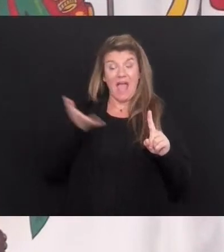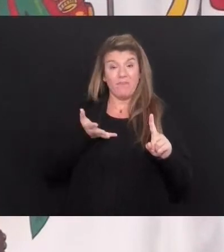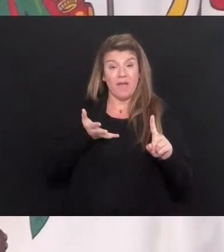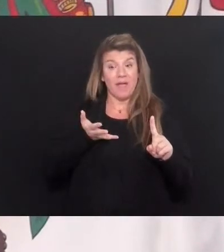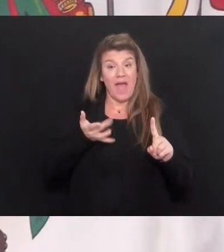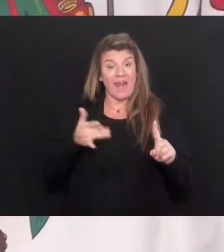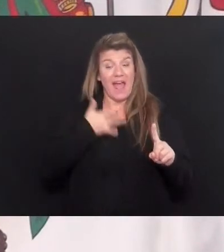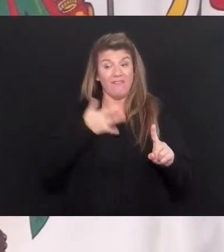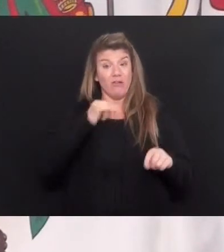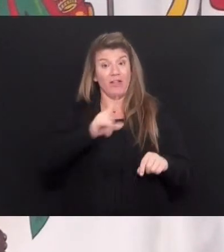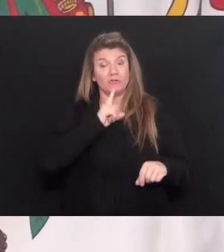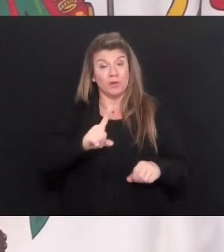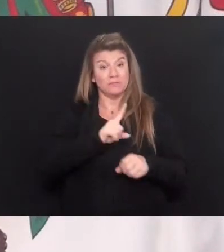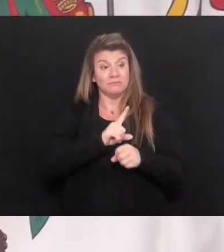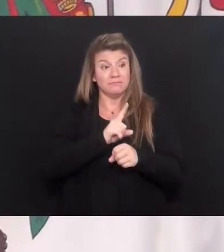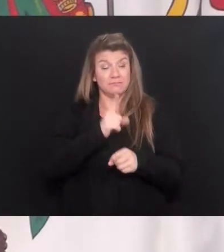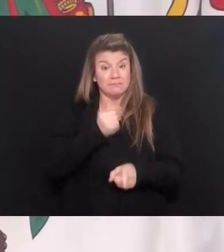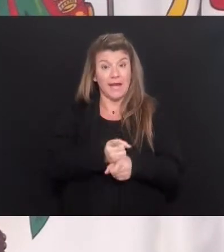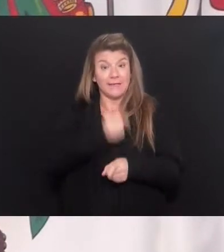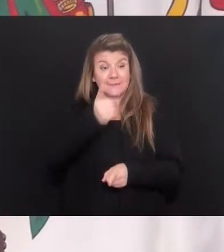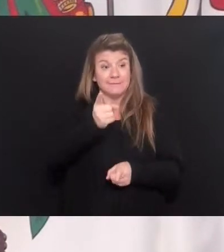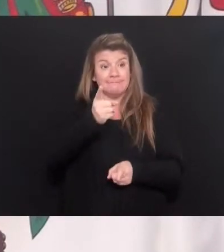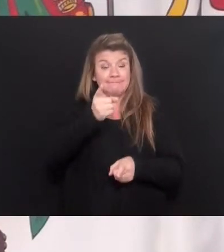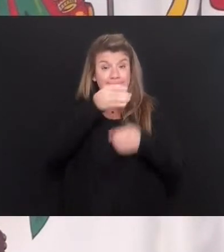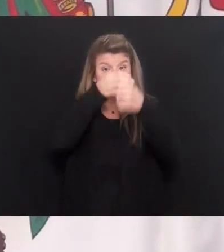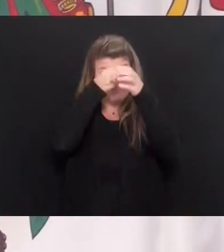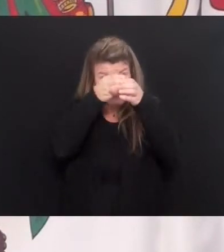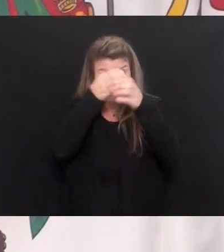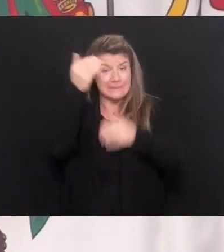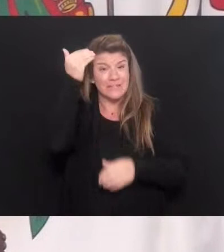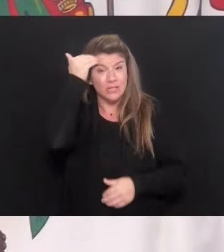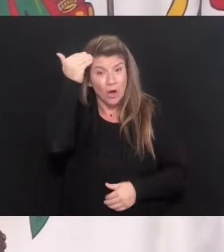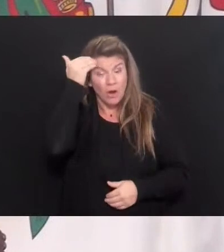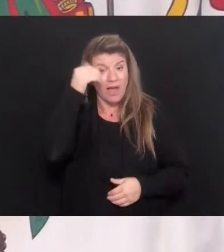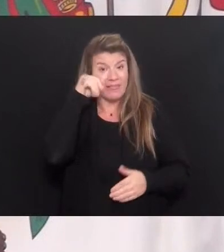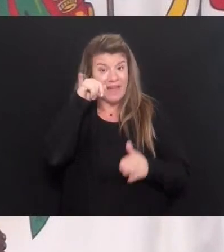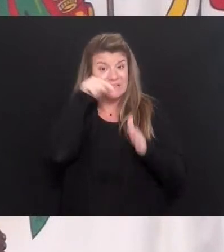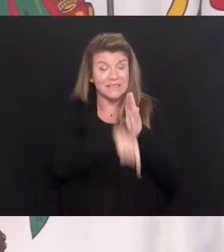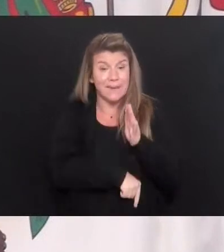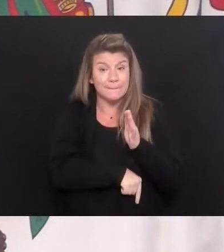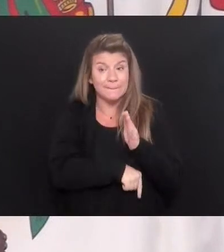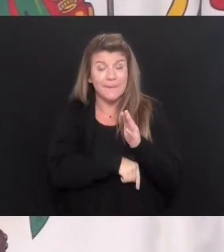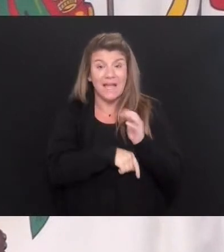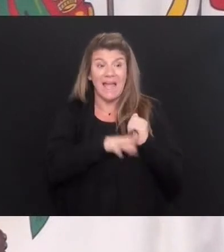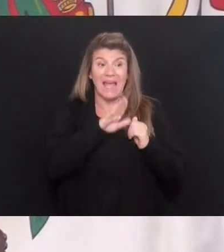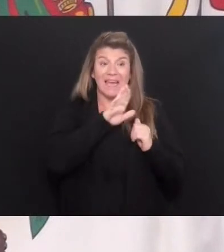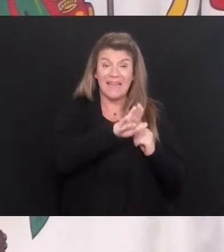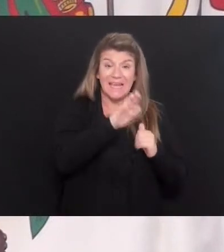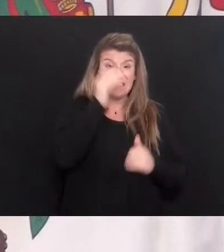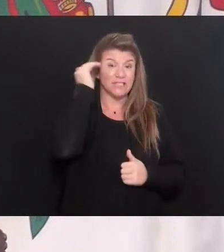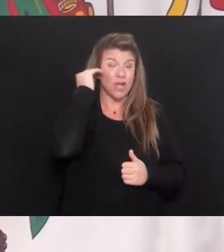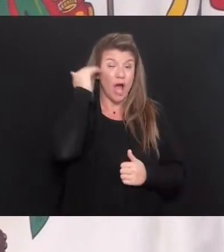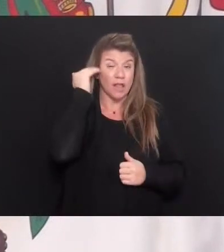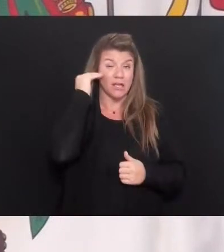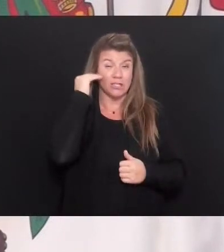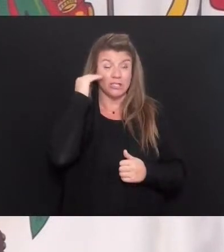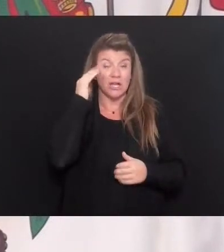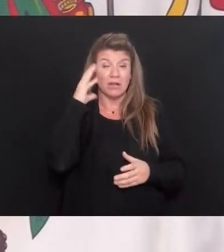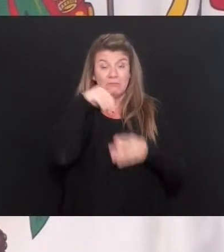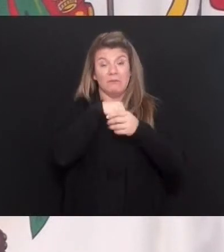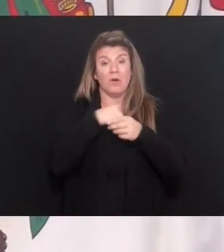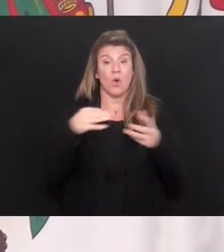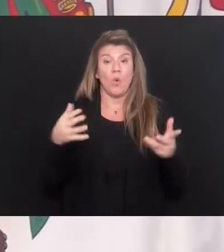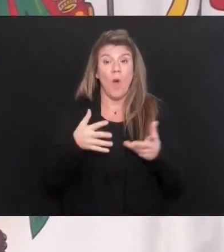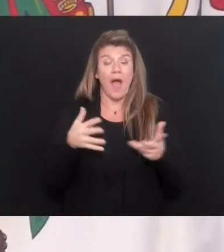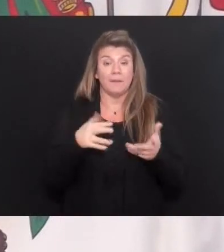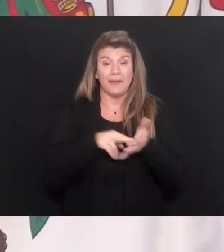real knowledge. And that knowledge, again, centers around just this. If you're not